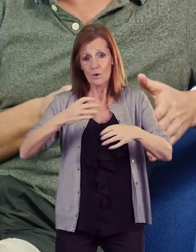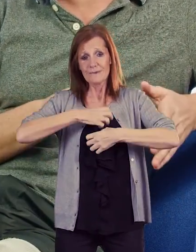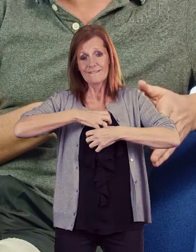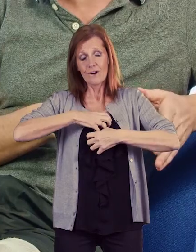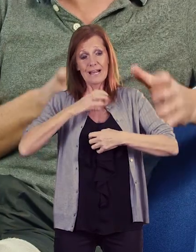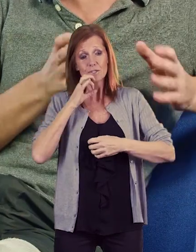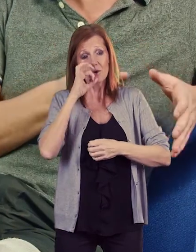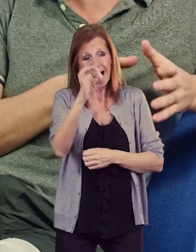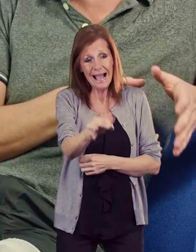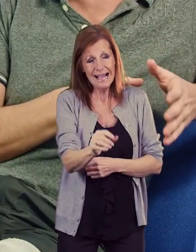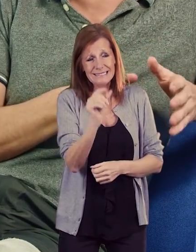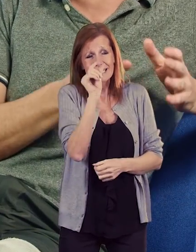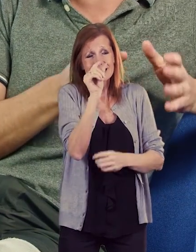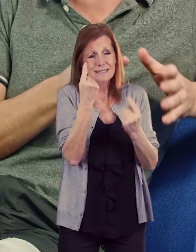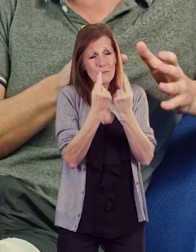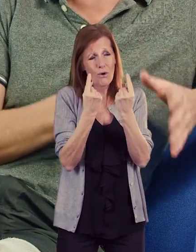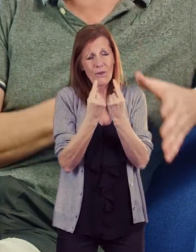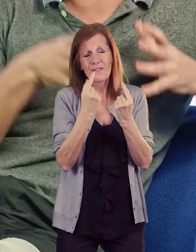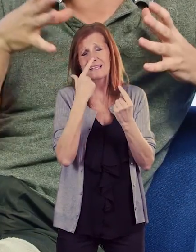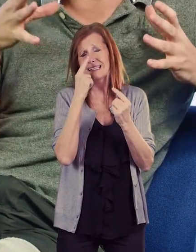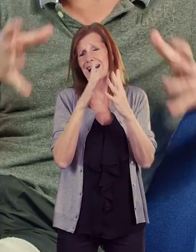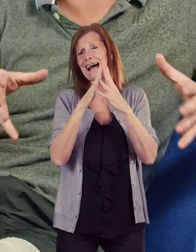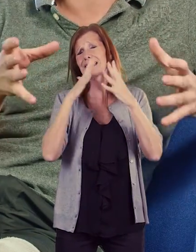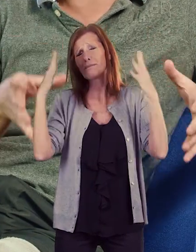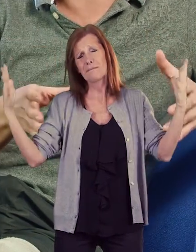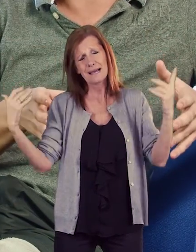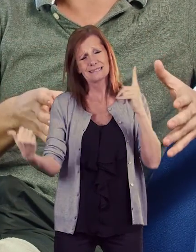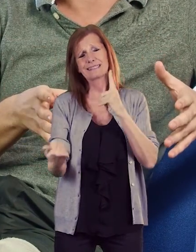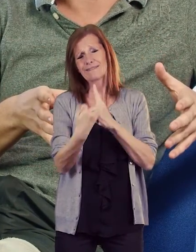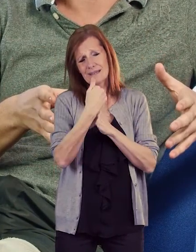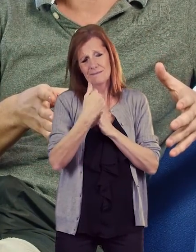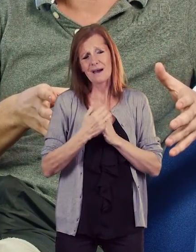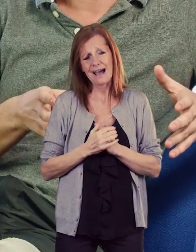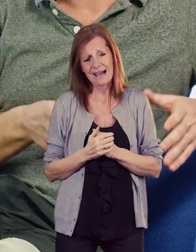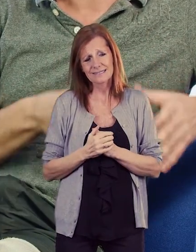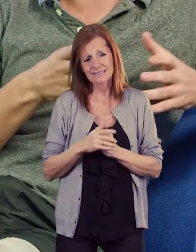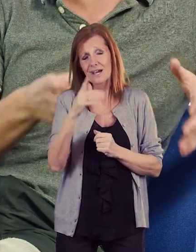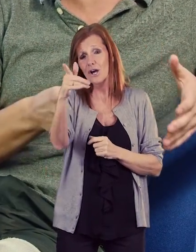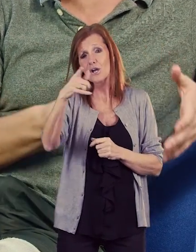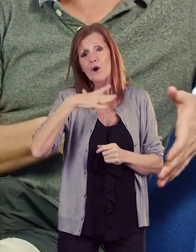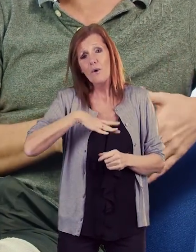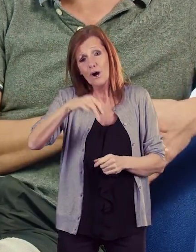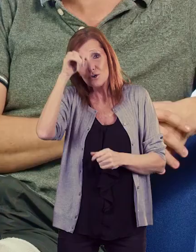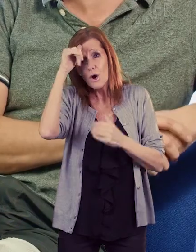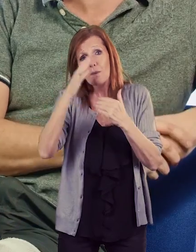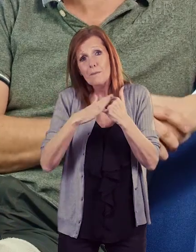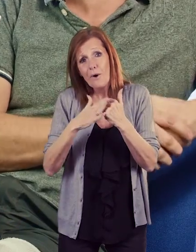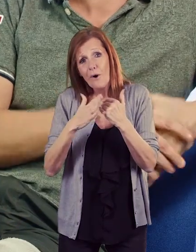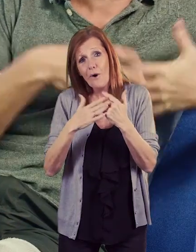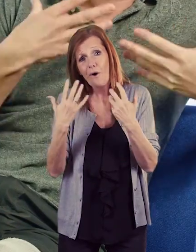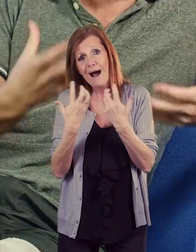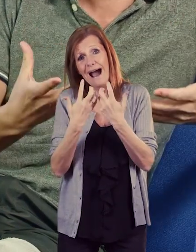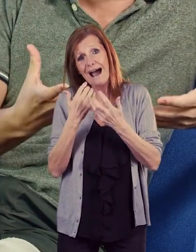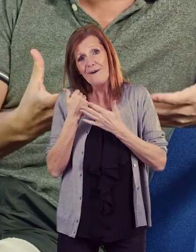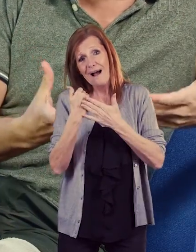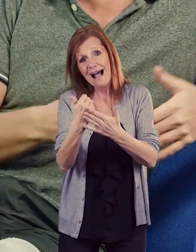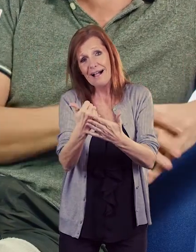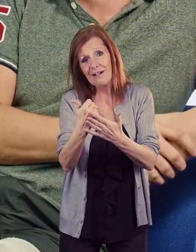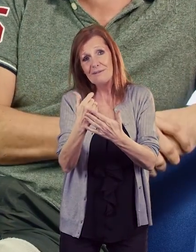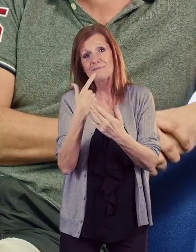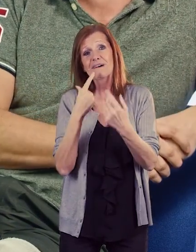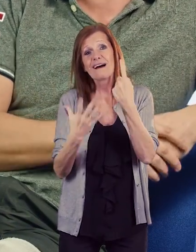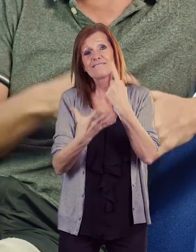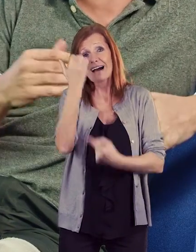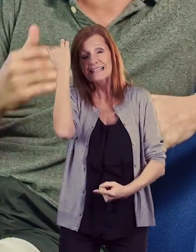to ask. The littlest things can sometimes mean the biggest differences. If you want to know more about how you can help, find out about